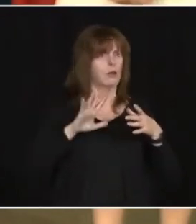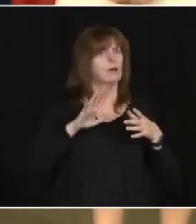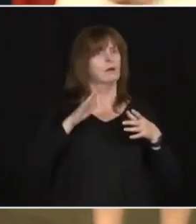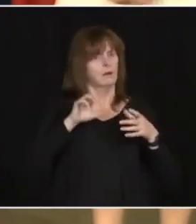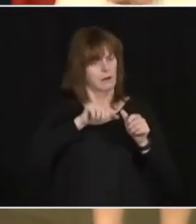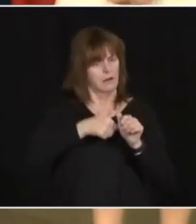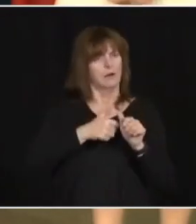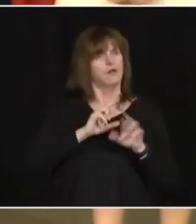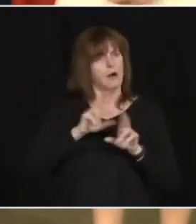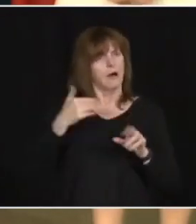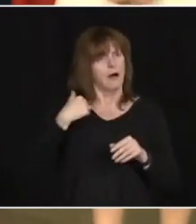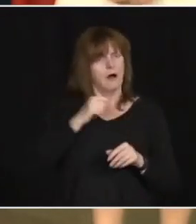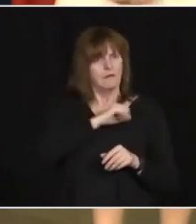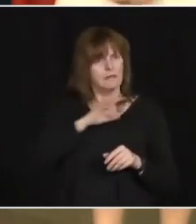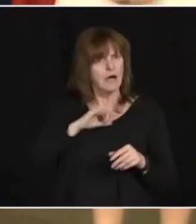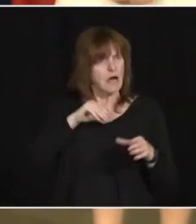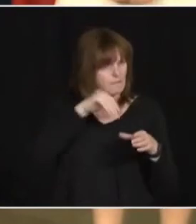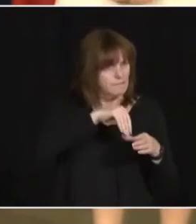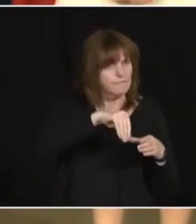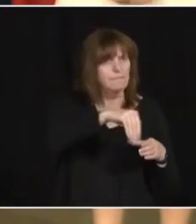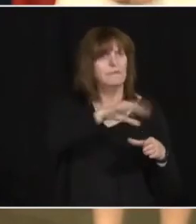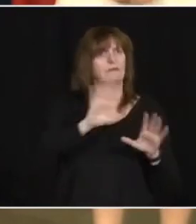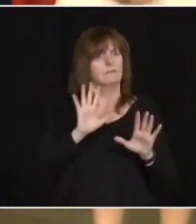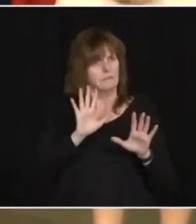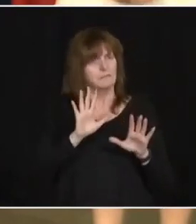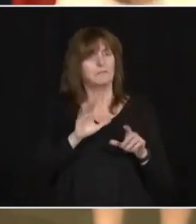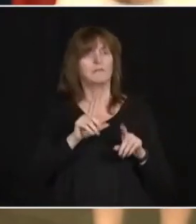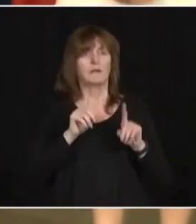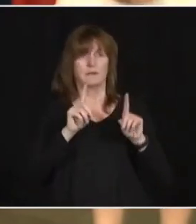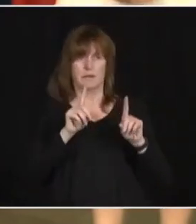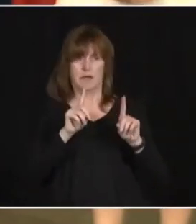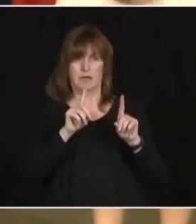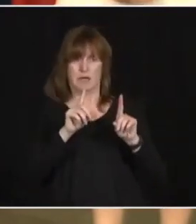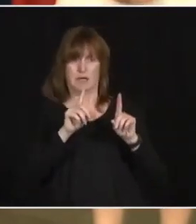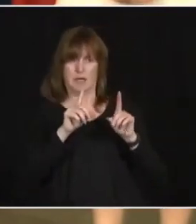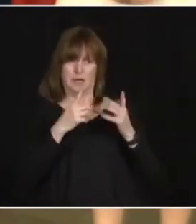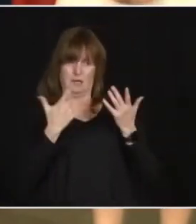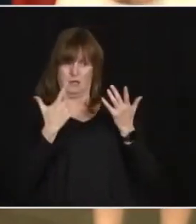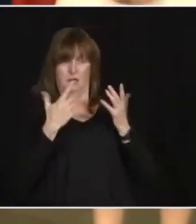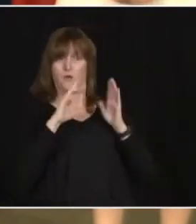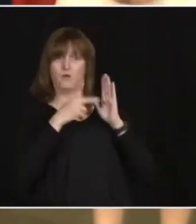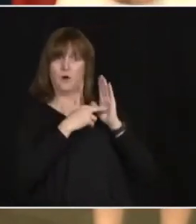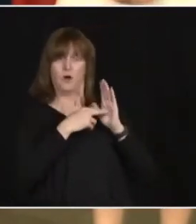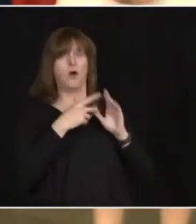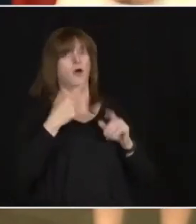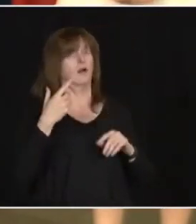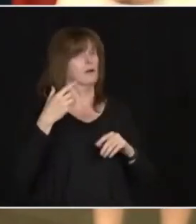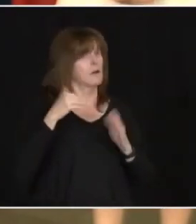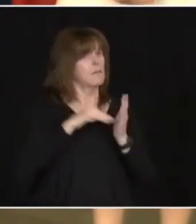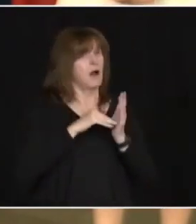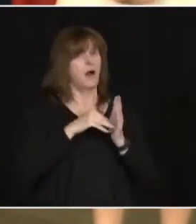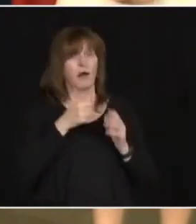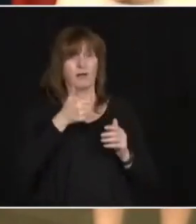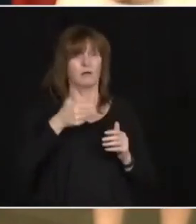just clarify the role of the Chief Medical Officer of Health and Public Health. They have a very specific job to do.